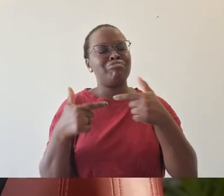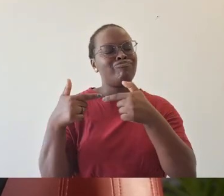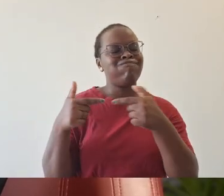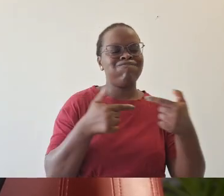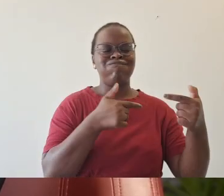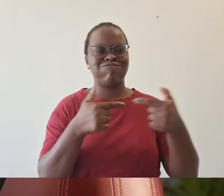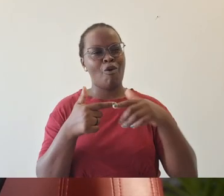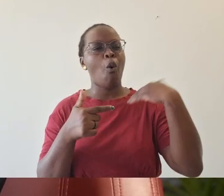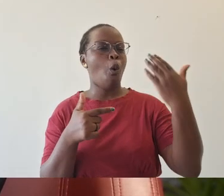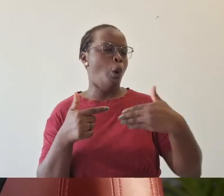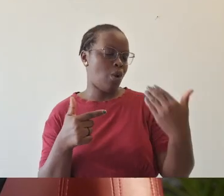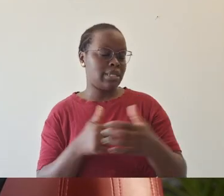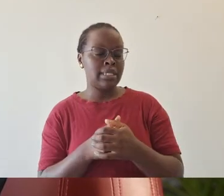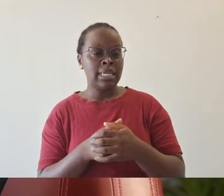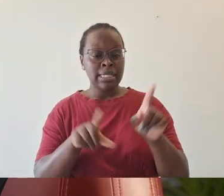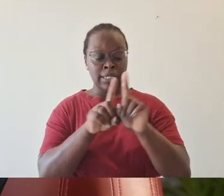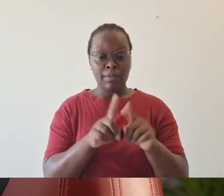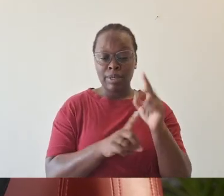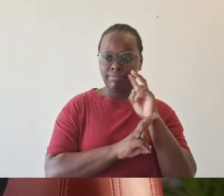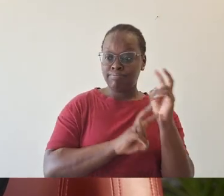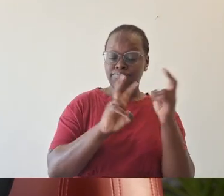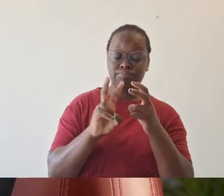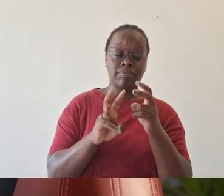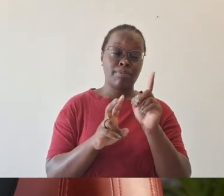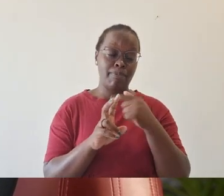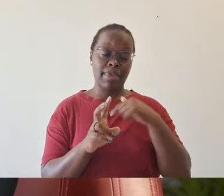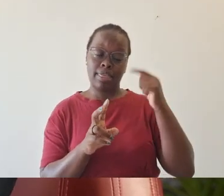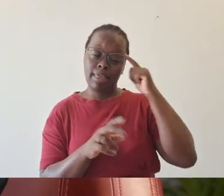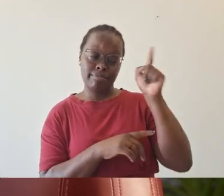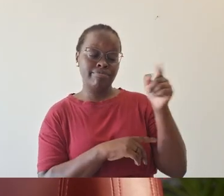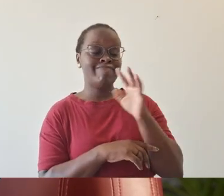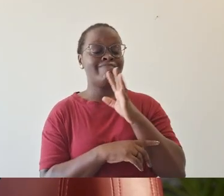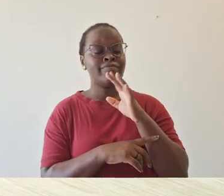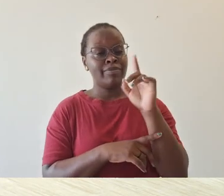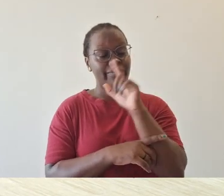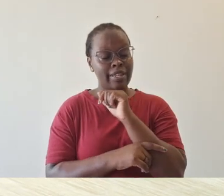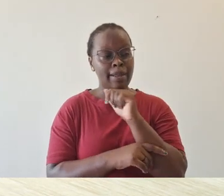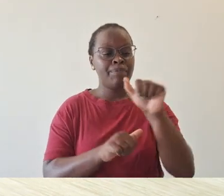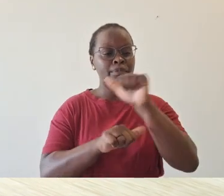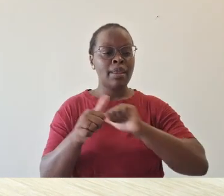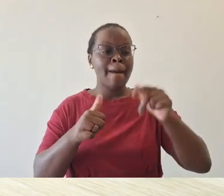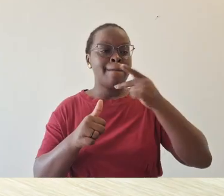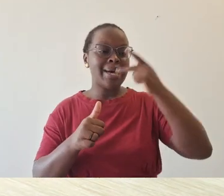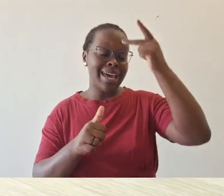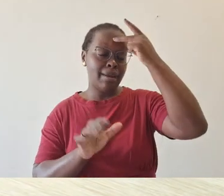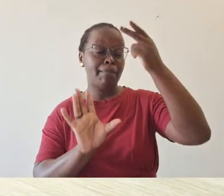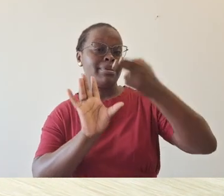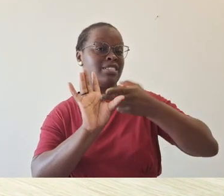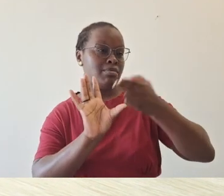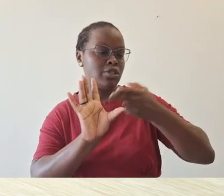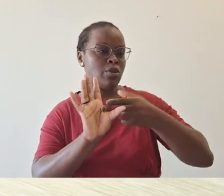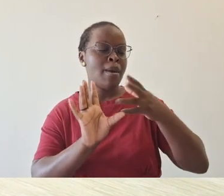the time. And even looking at and Ciku, I think, talked about this, you find that parental engagement